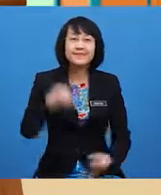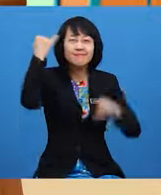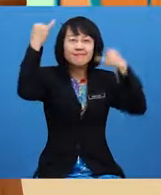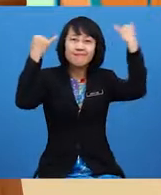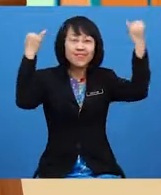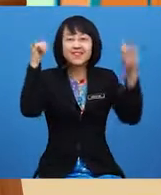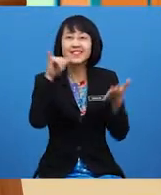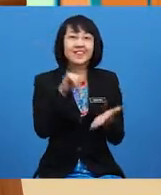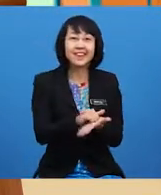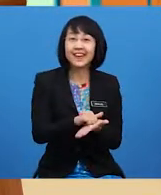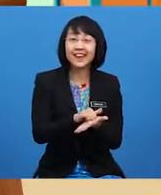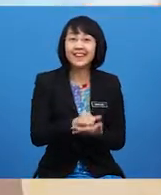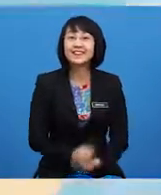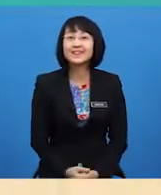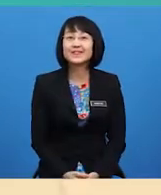Imagine that.